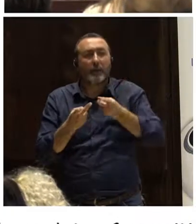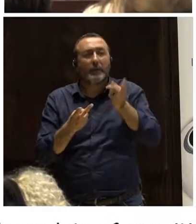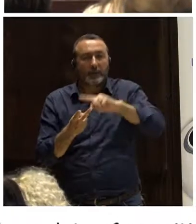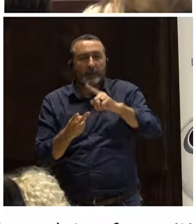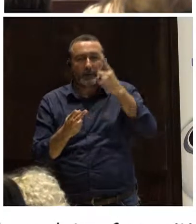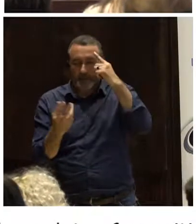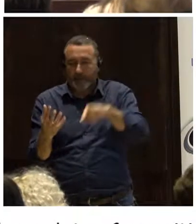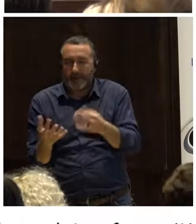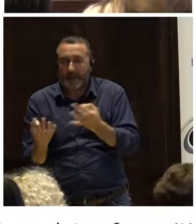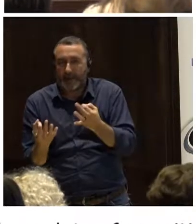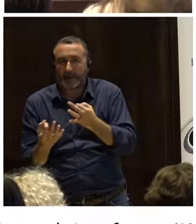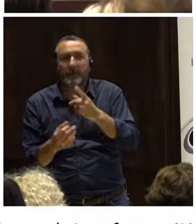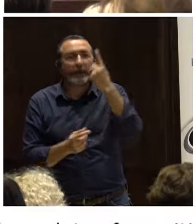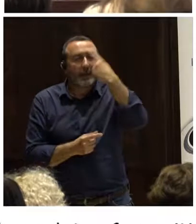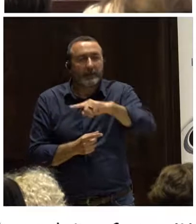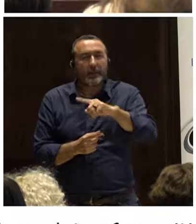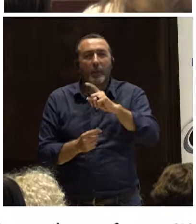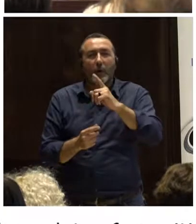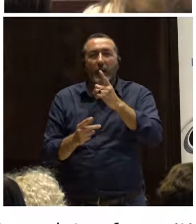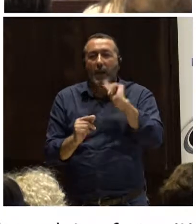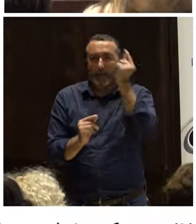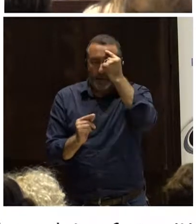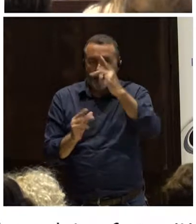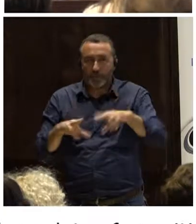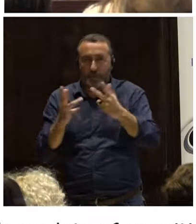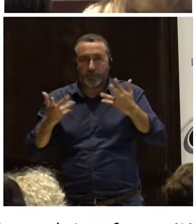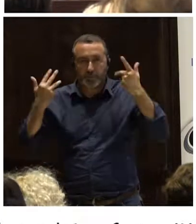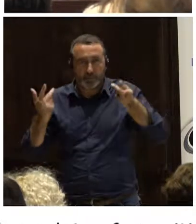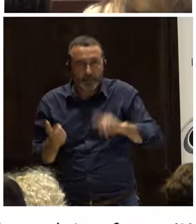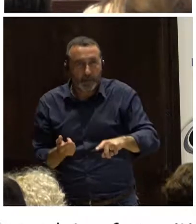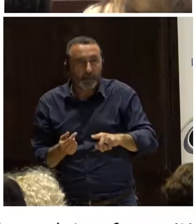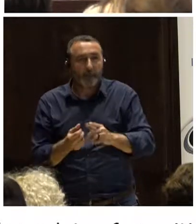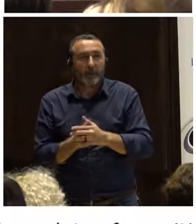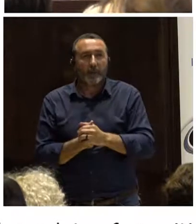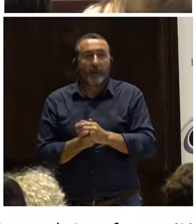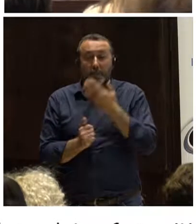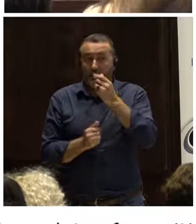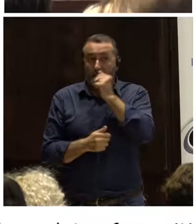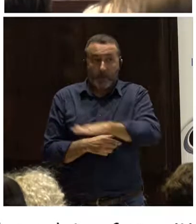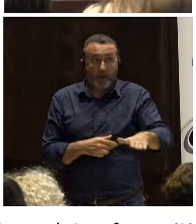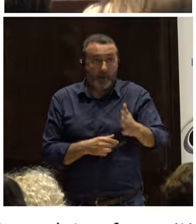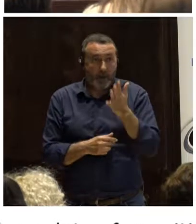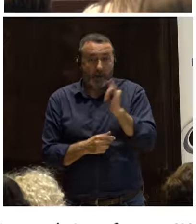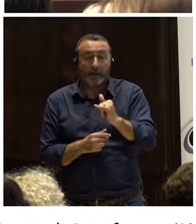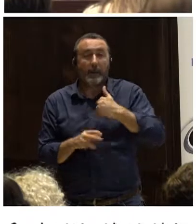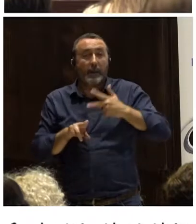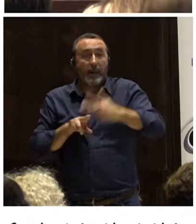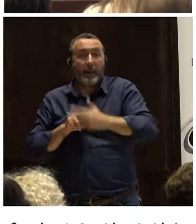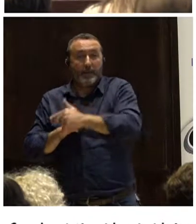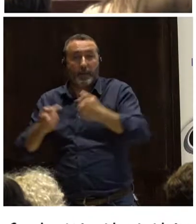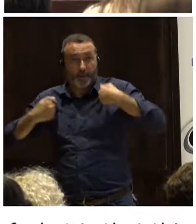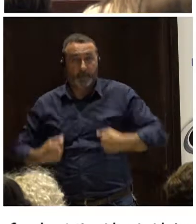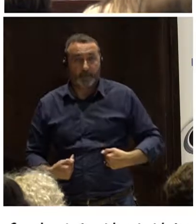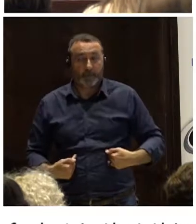turns. And when children have physical limitations, maybe they